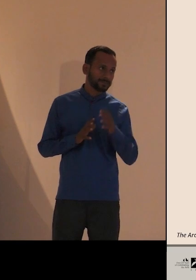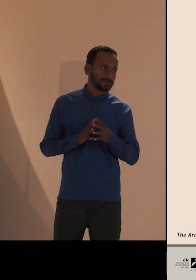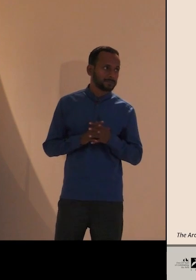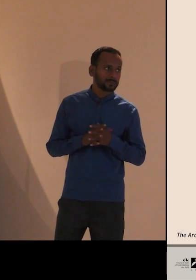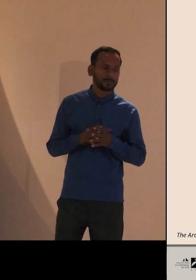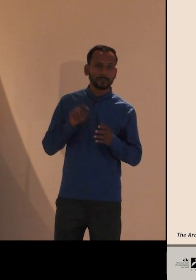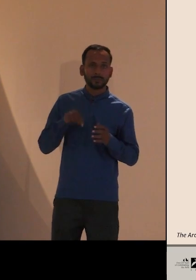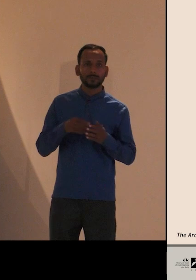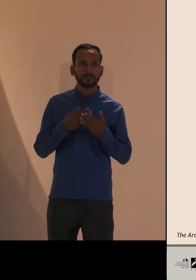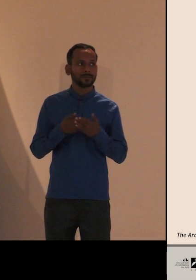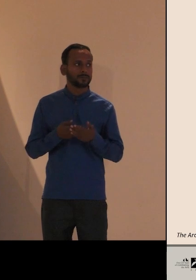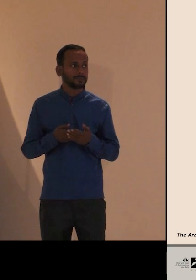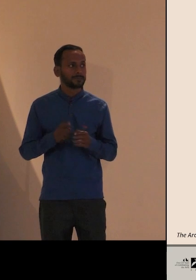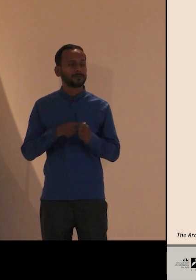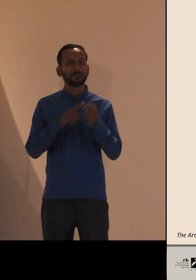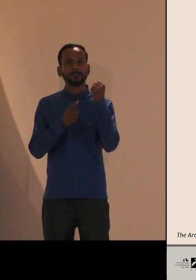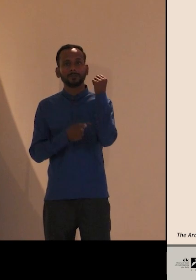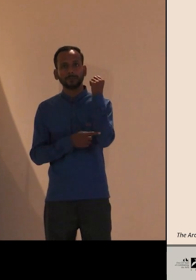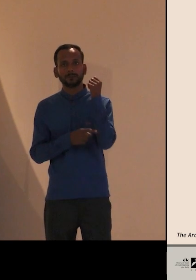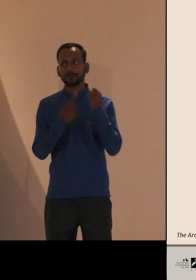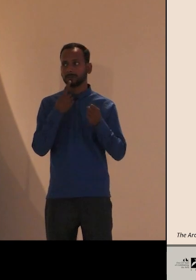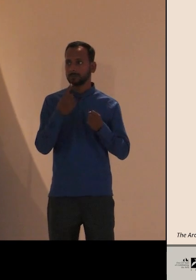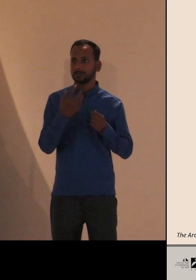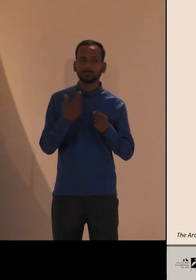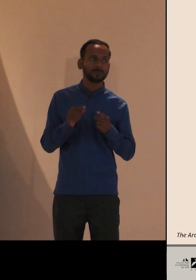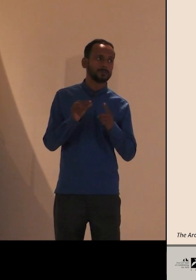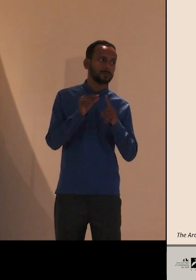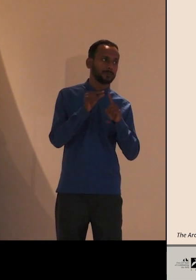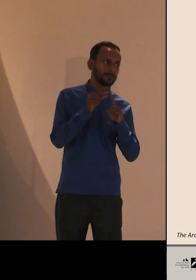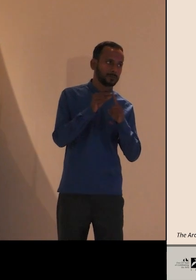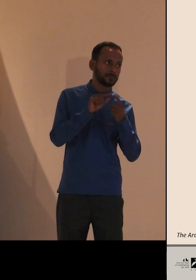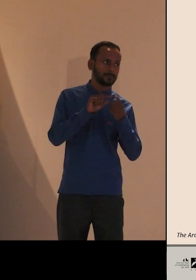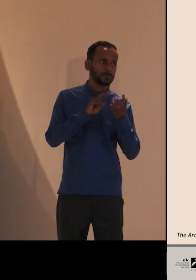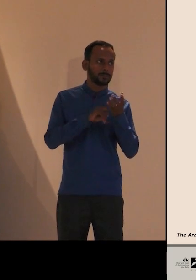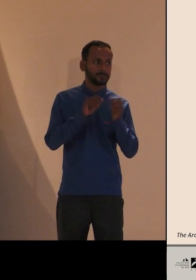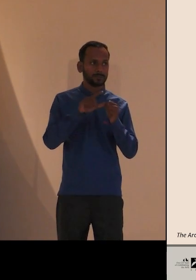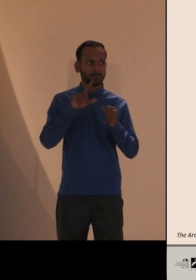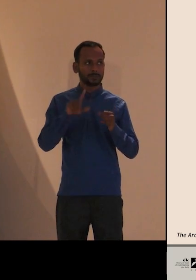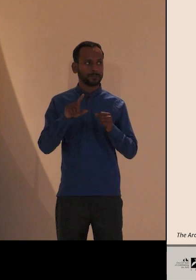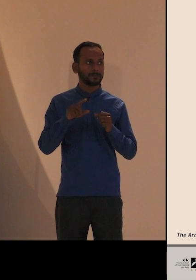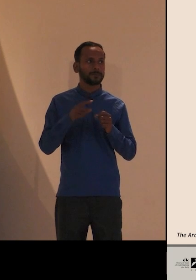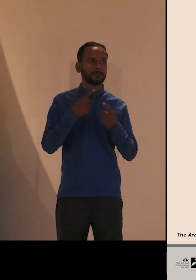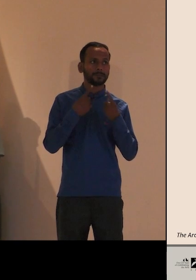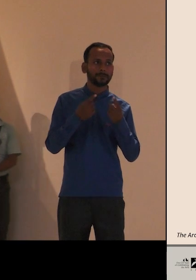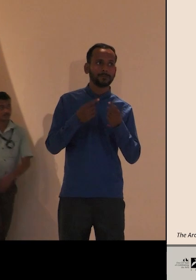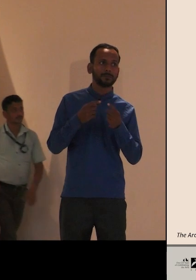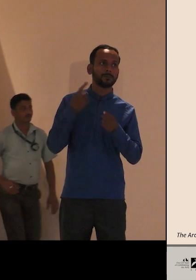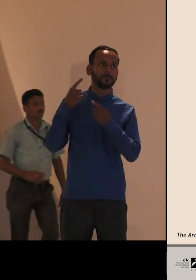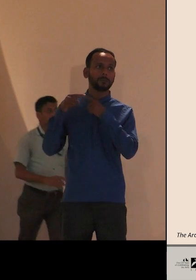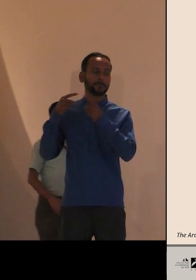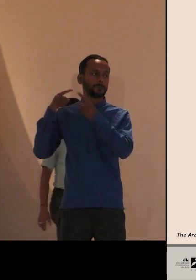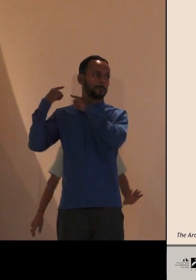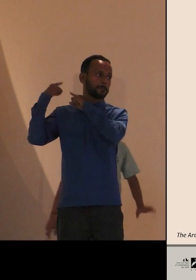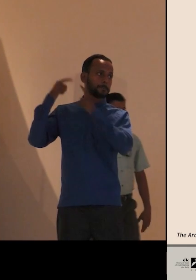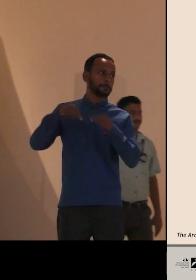So we now have the last speaker on the panel, Jayanta Sengupta. Dr. Sengupta is a historian and director